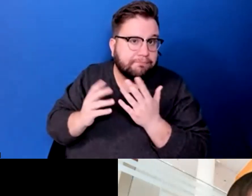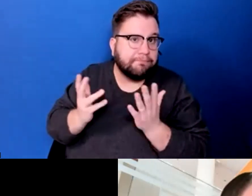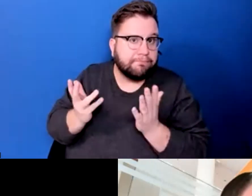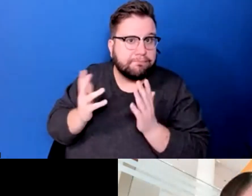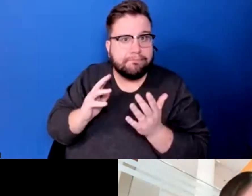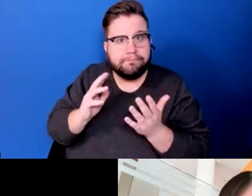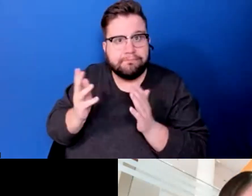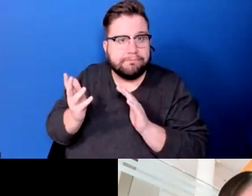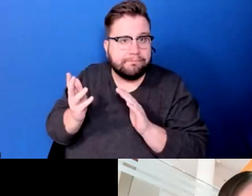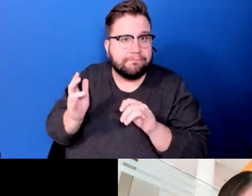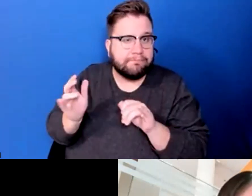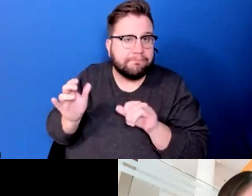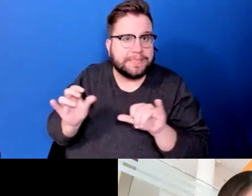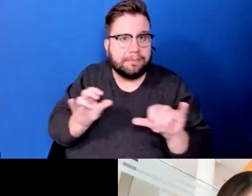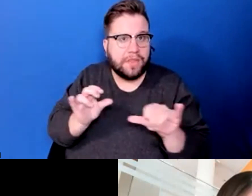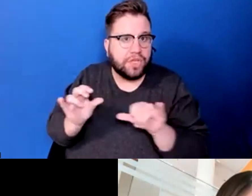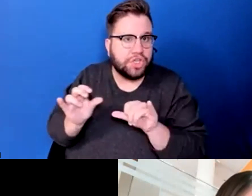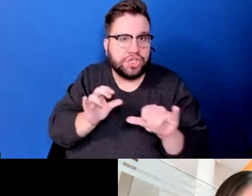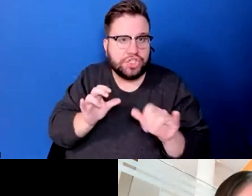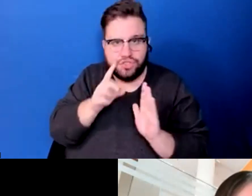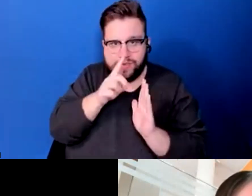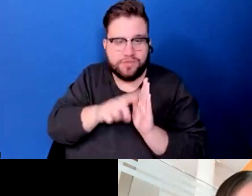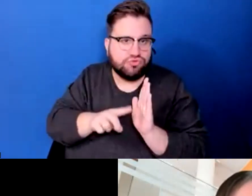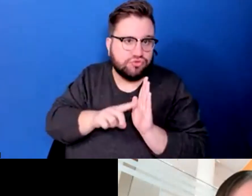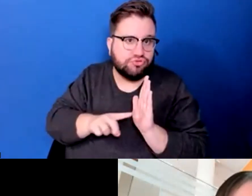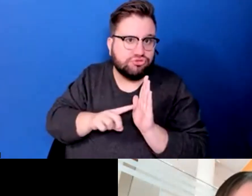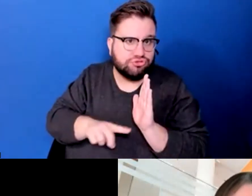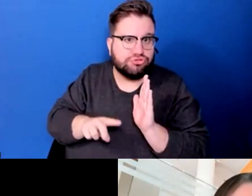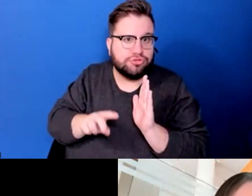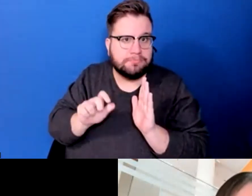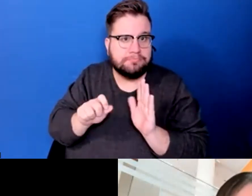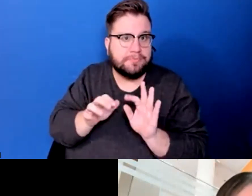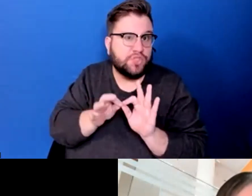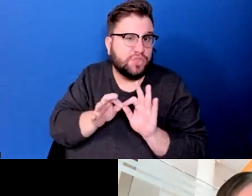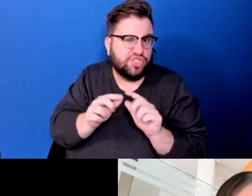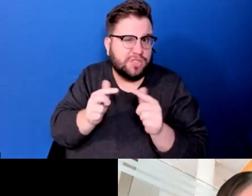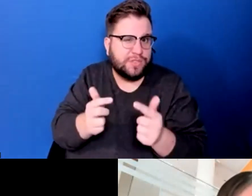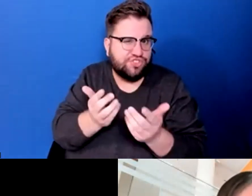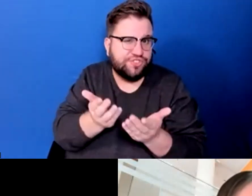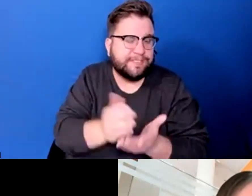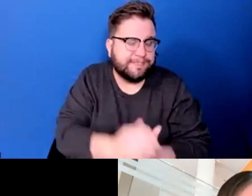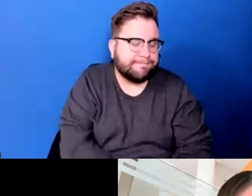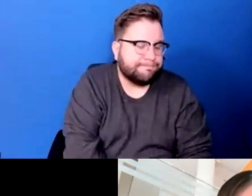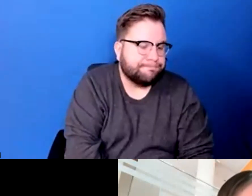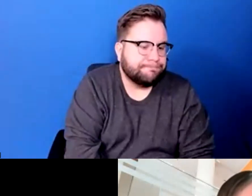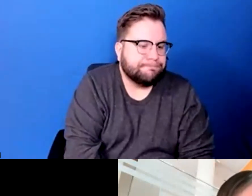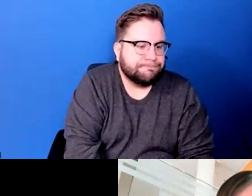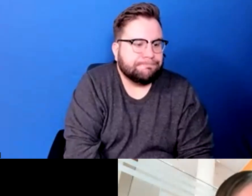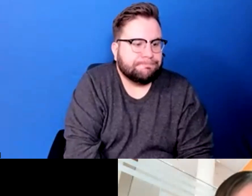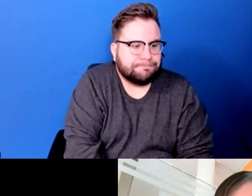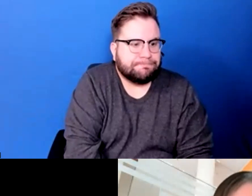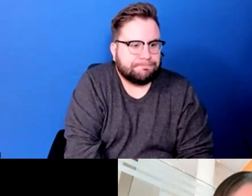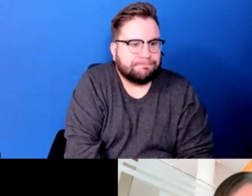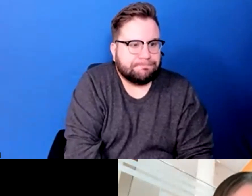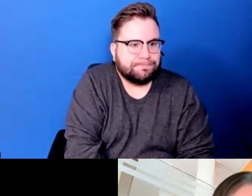a similar line of research. I know that many of our neurotypical